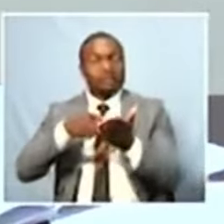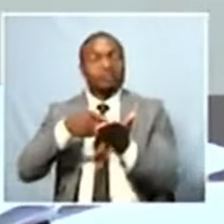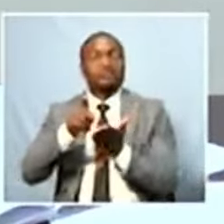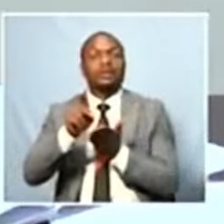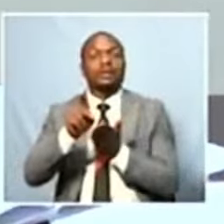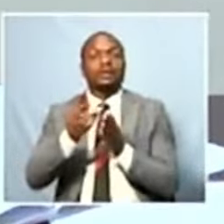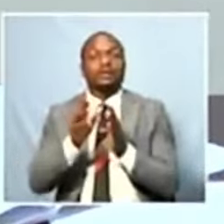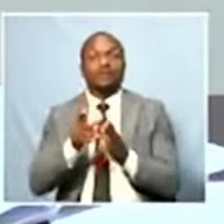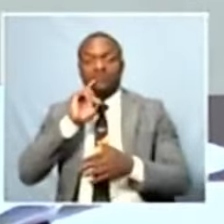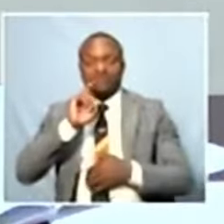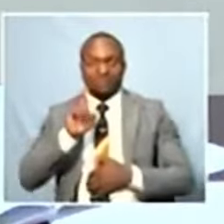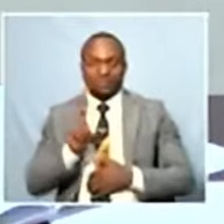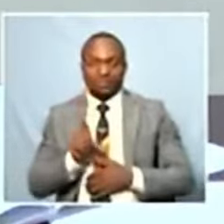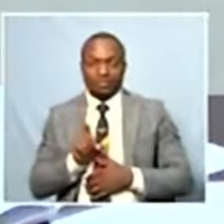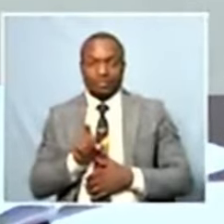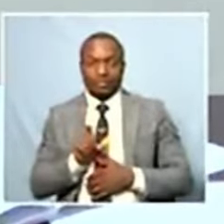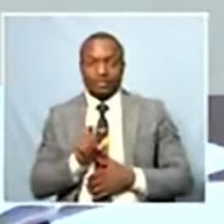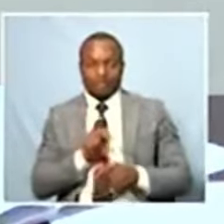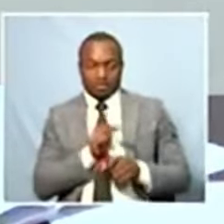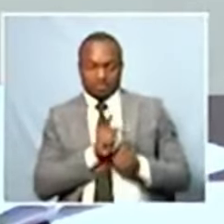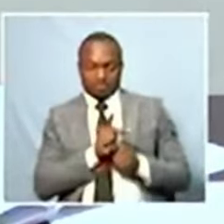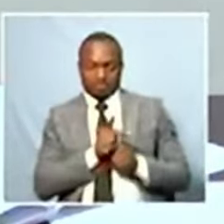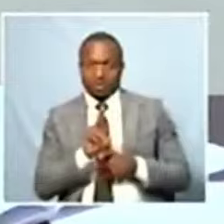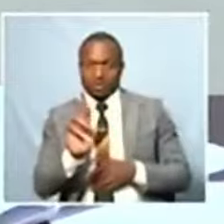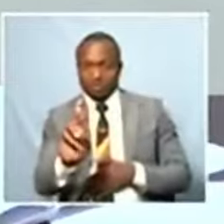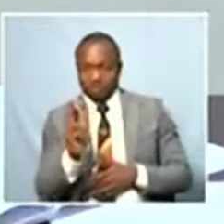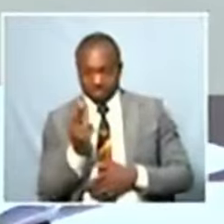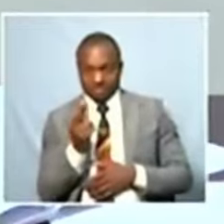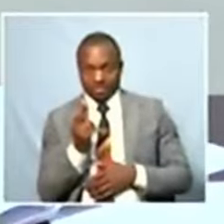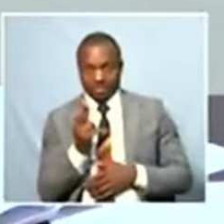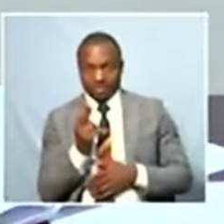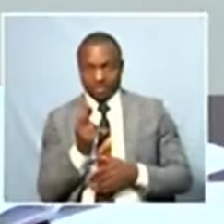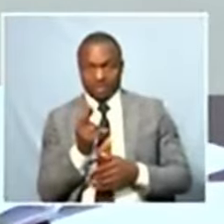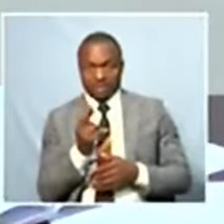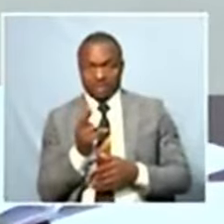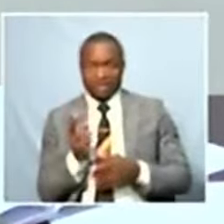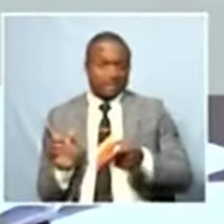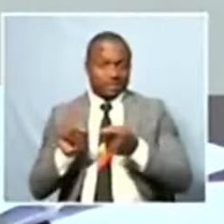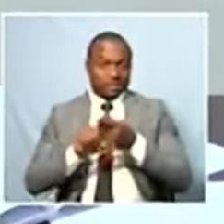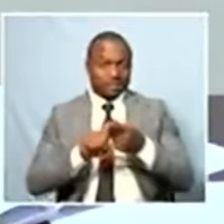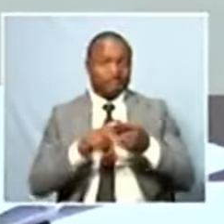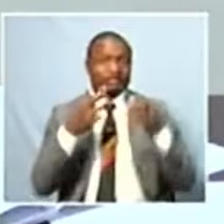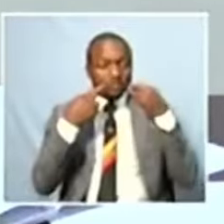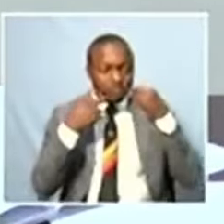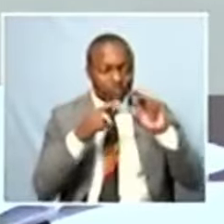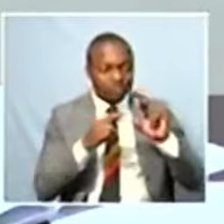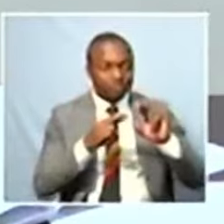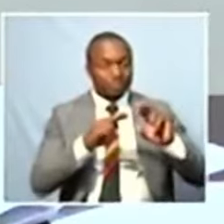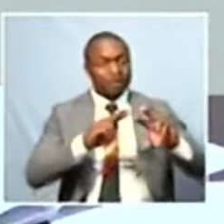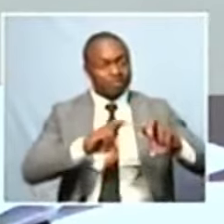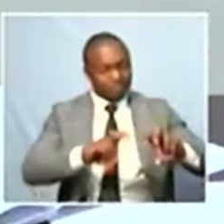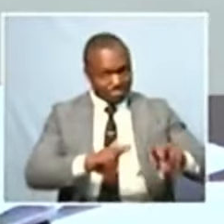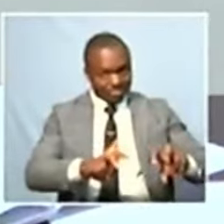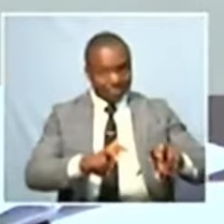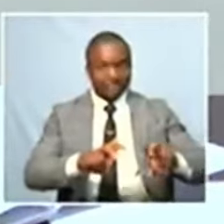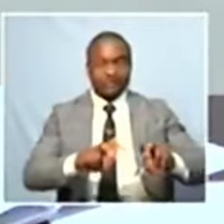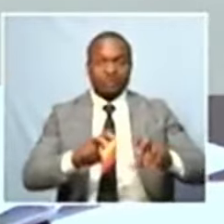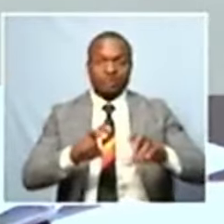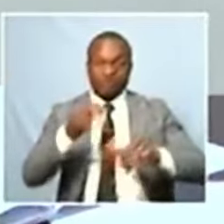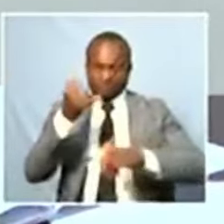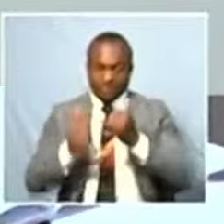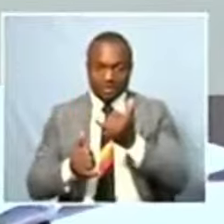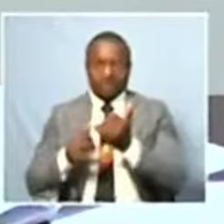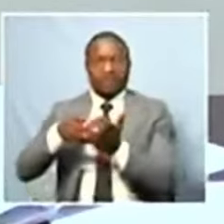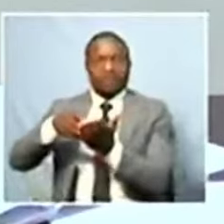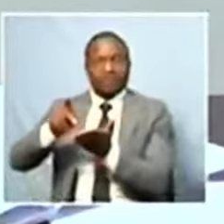should temporarily hold on to the refund until the outcome of the investigation is known. That's when we'll conclude with the payment of the refund. And it